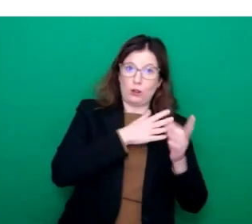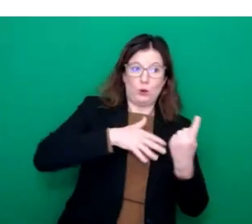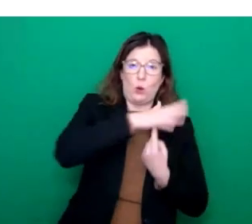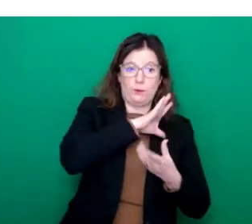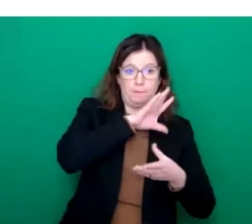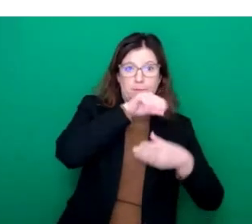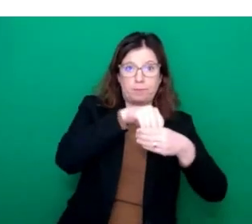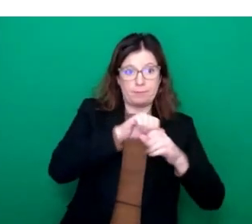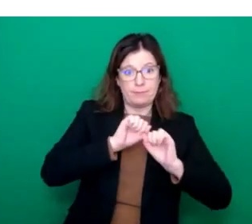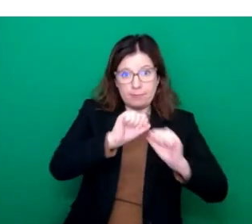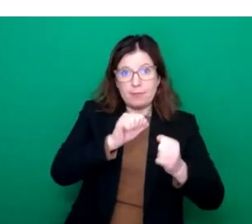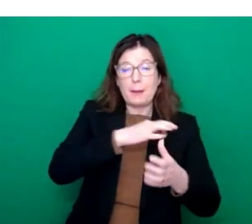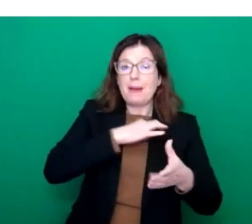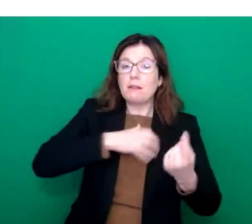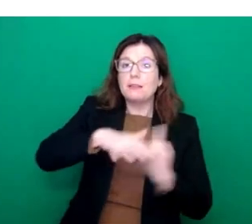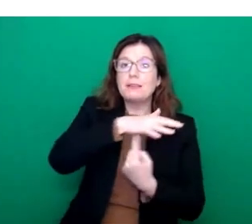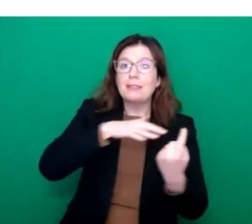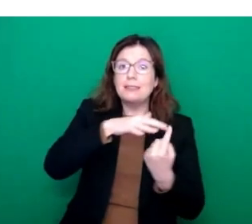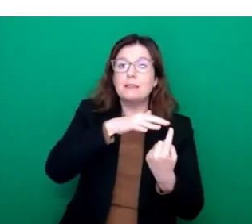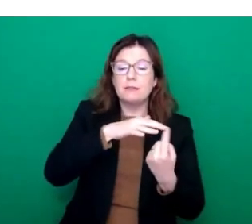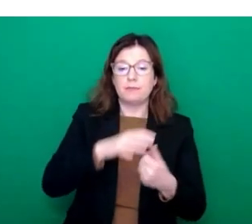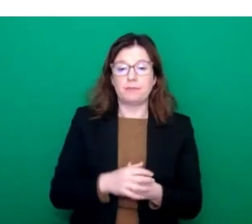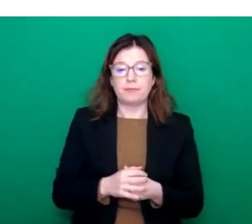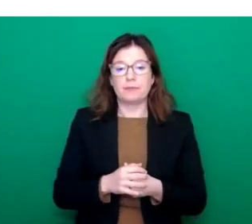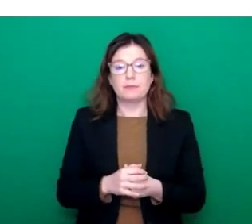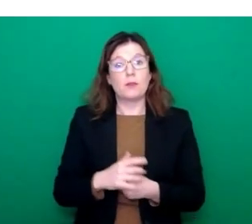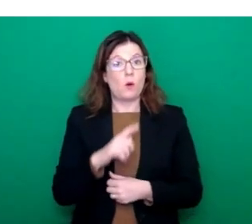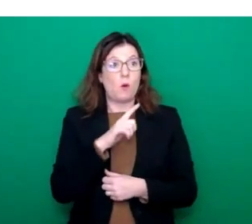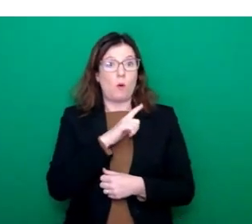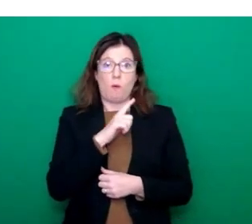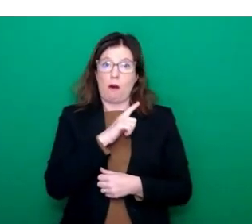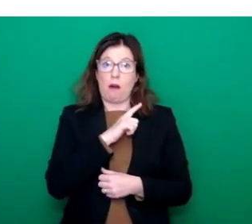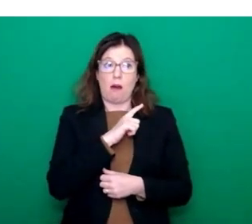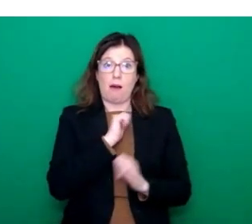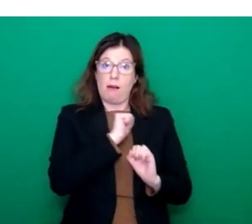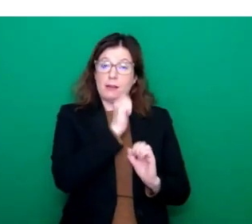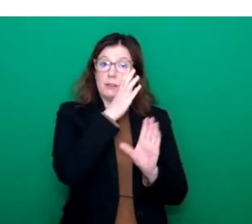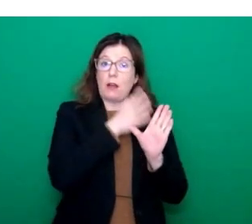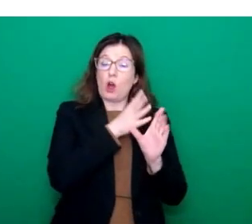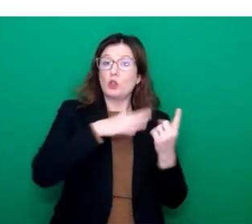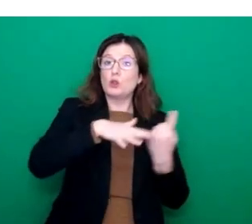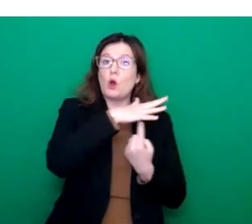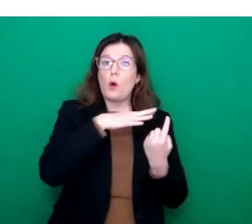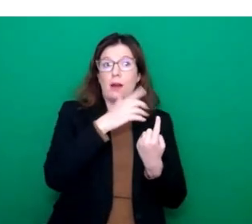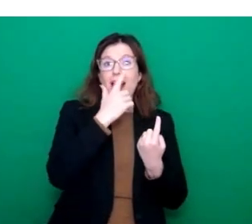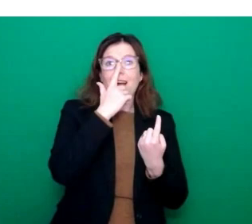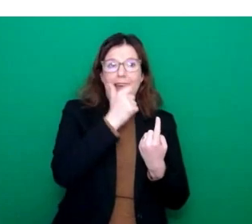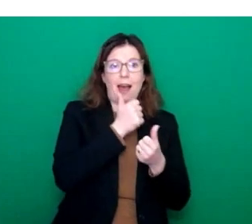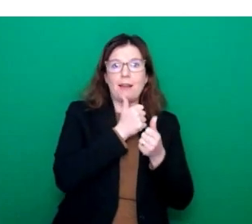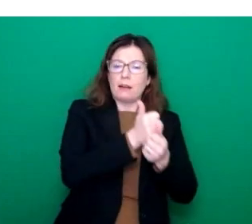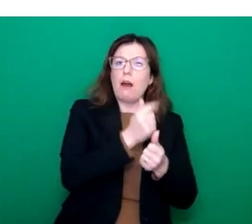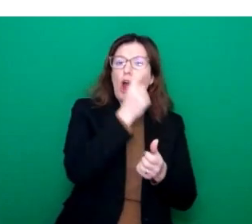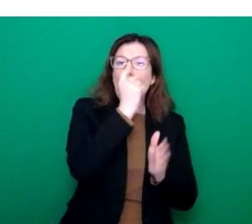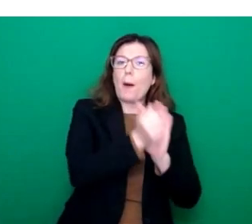medical settings. And this can support, therefore, a range of different psychosocial competencies,